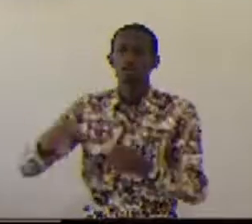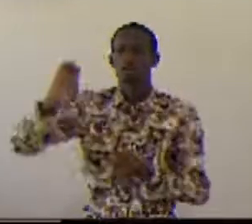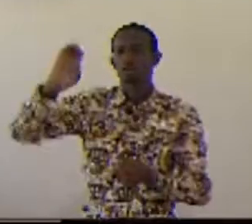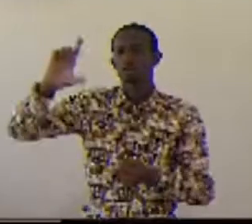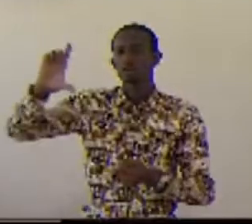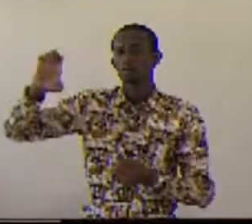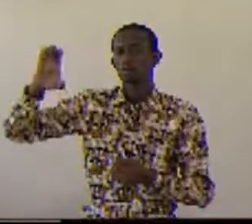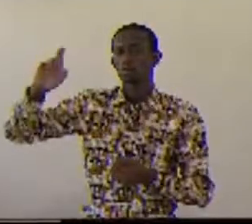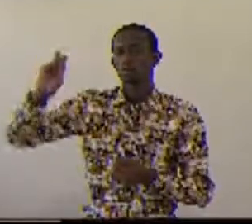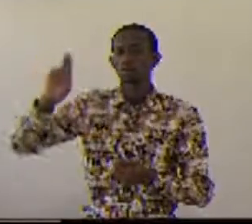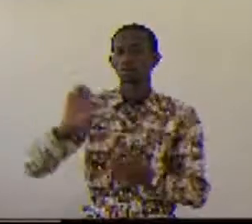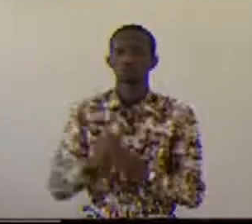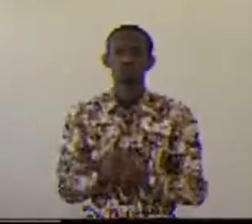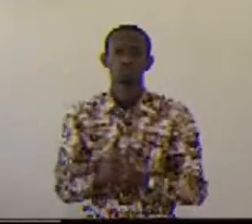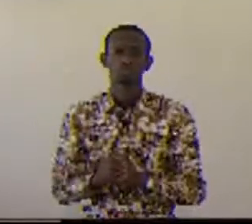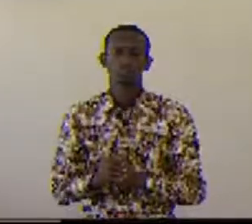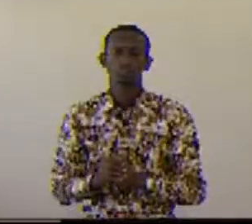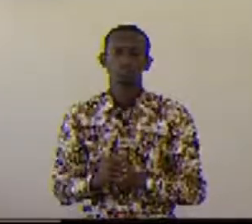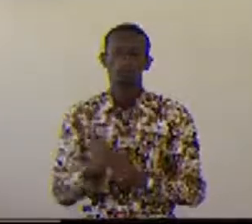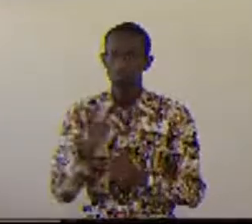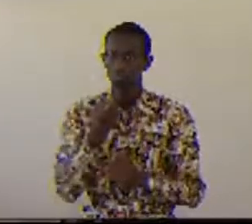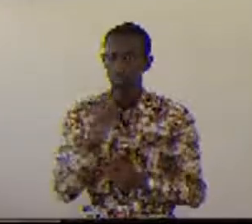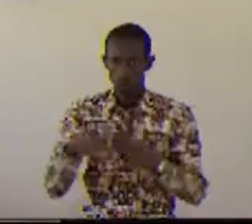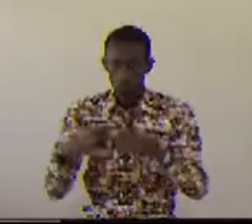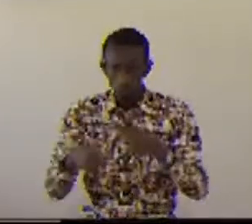what you have to always remember.